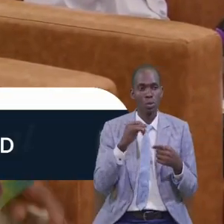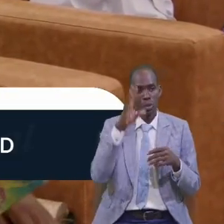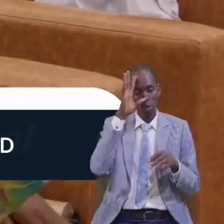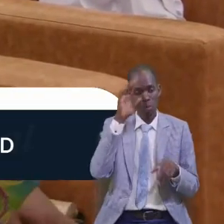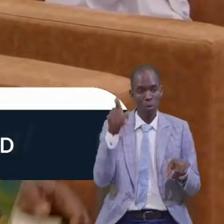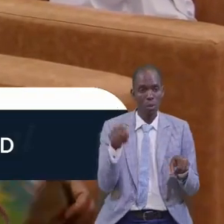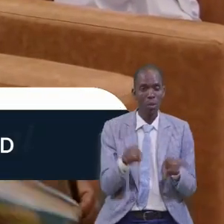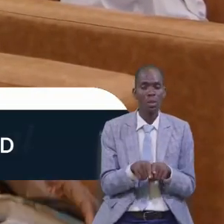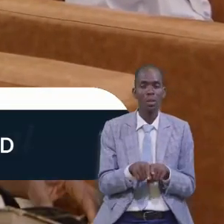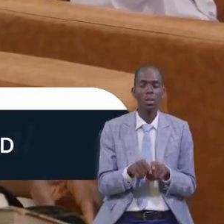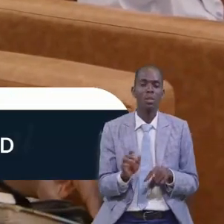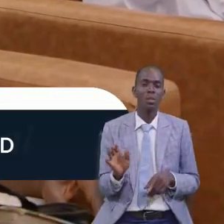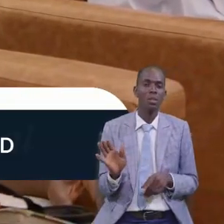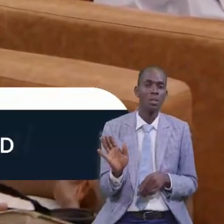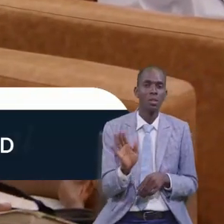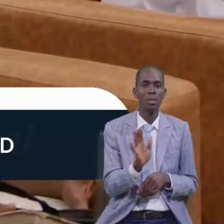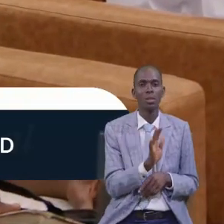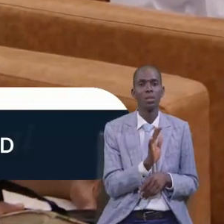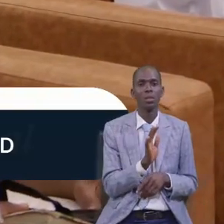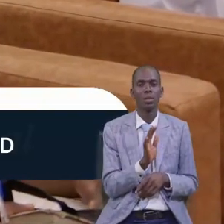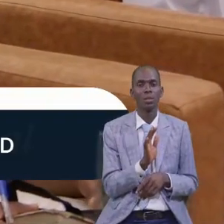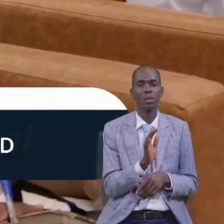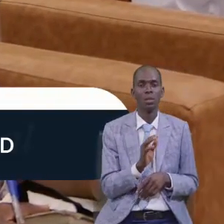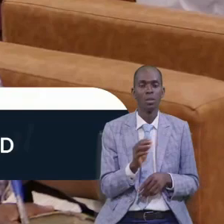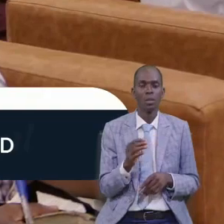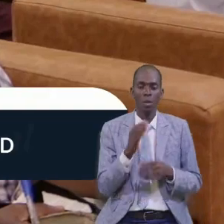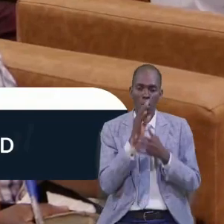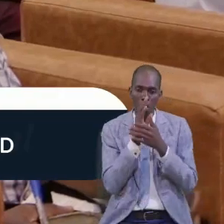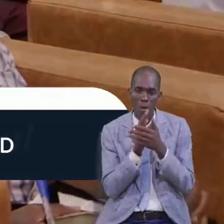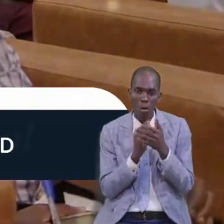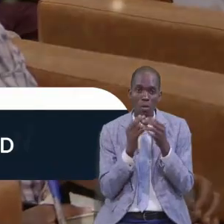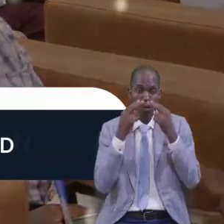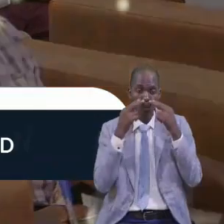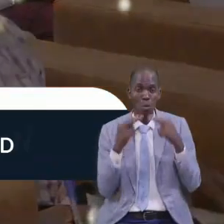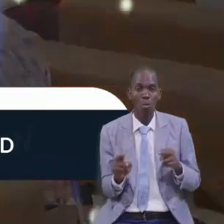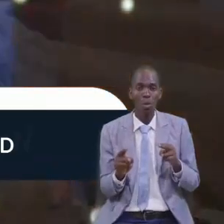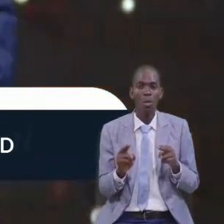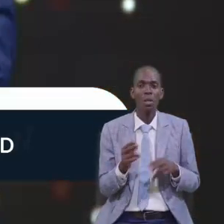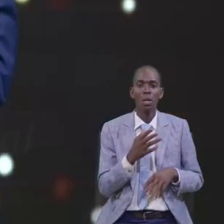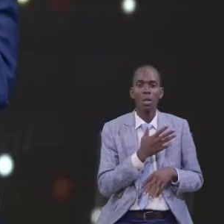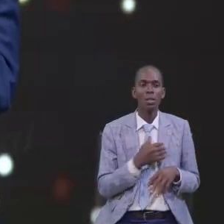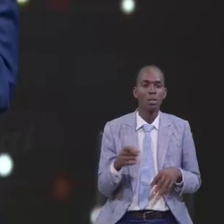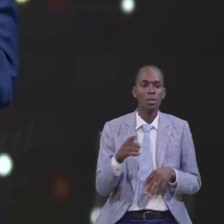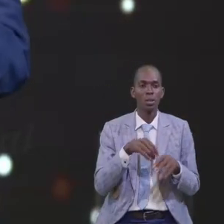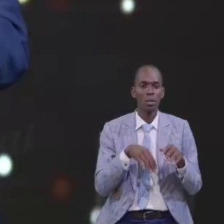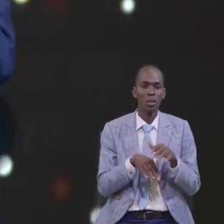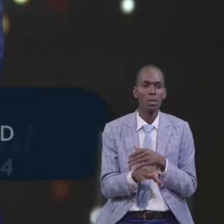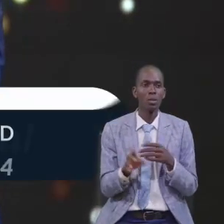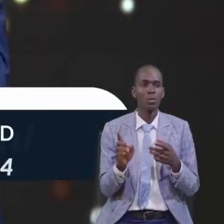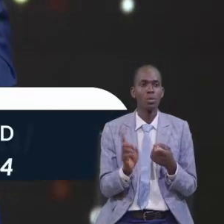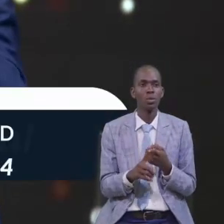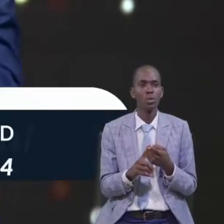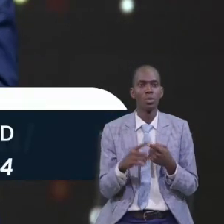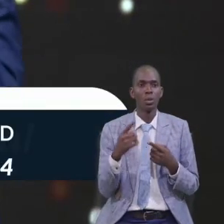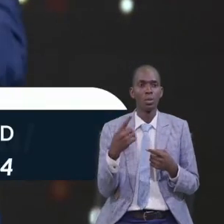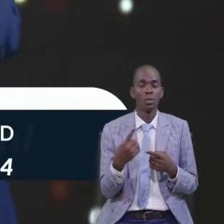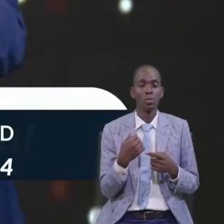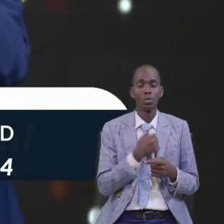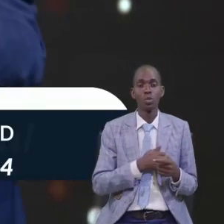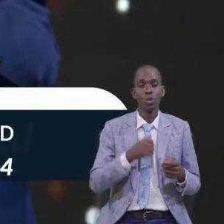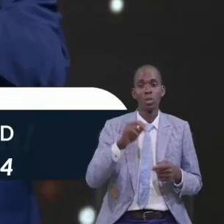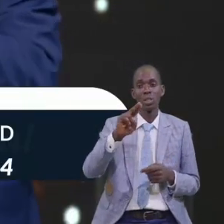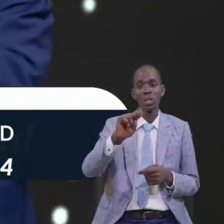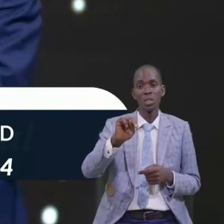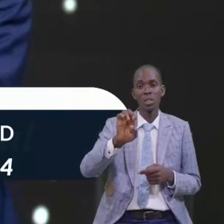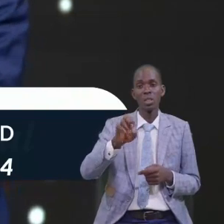says, they are nobles, and they entered into a curse, into a covenant, and